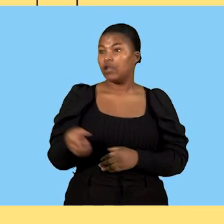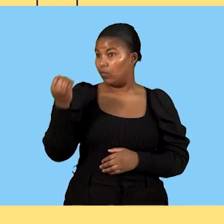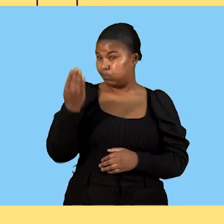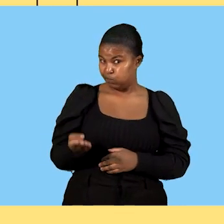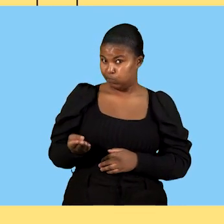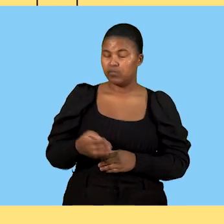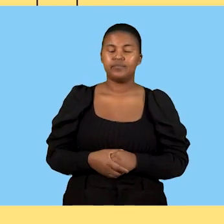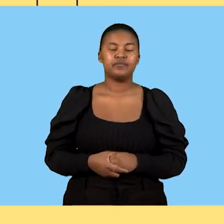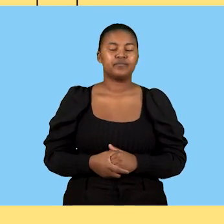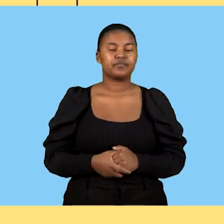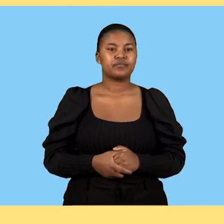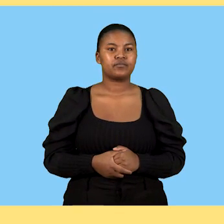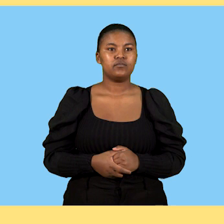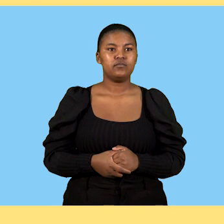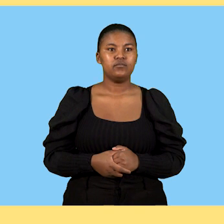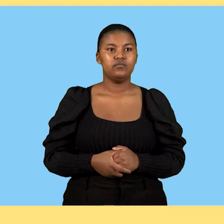There it is.